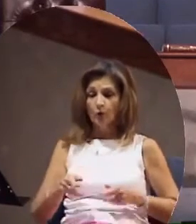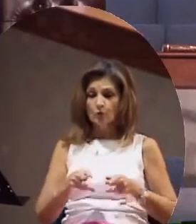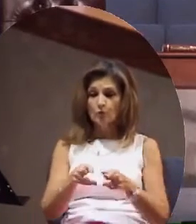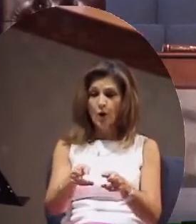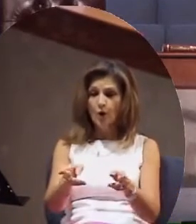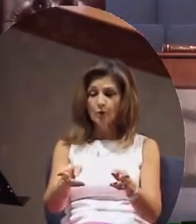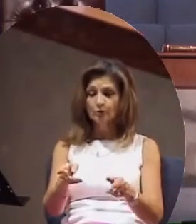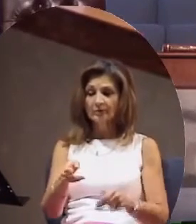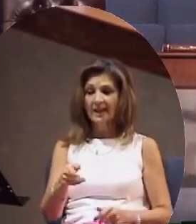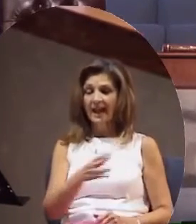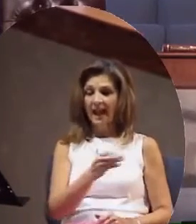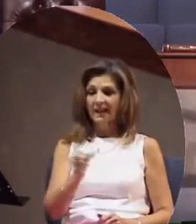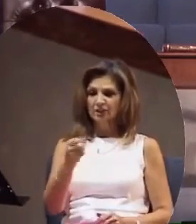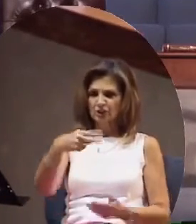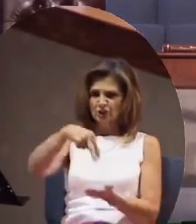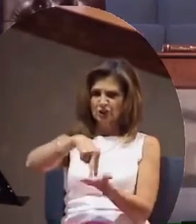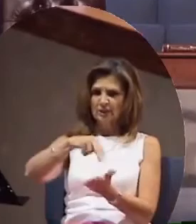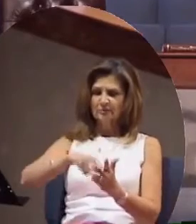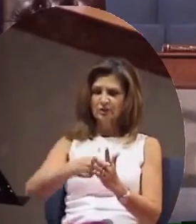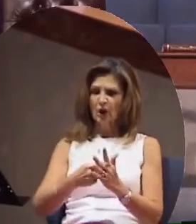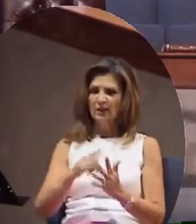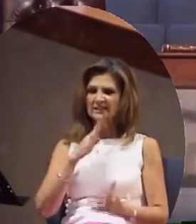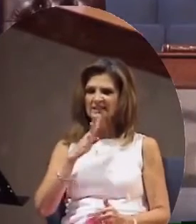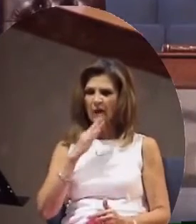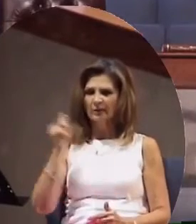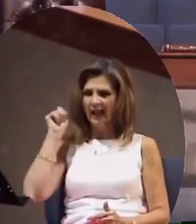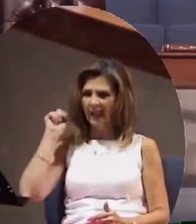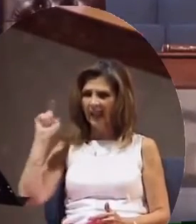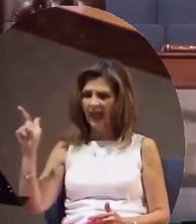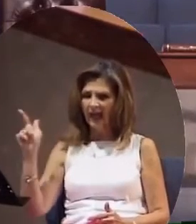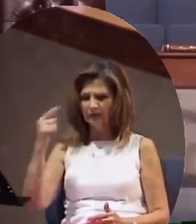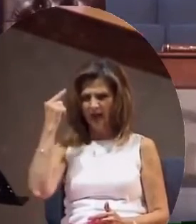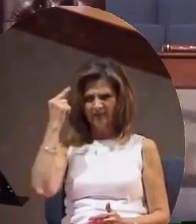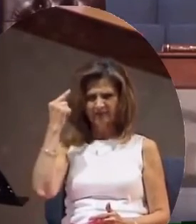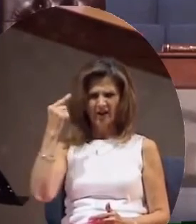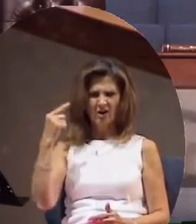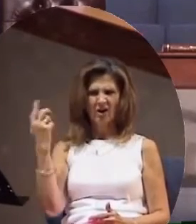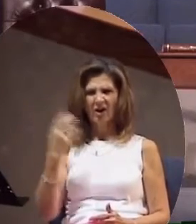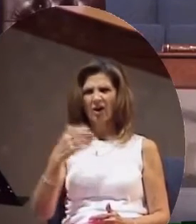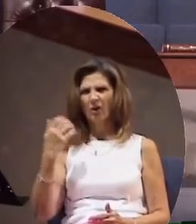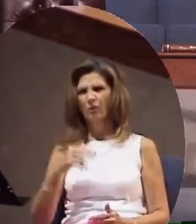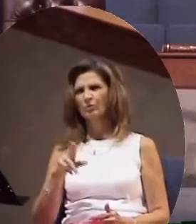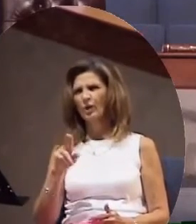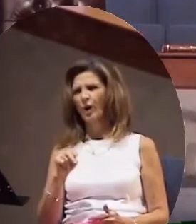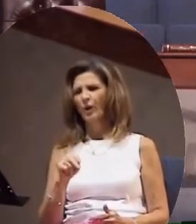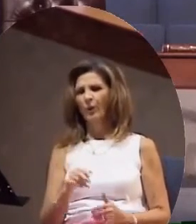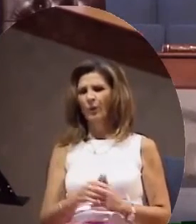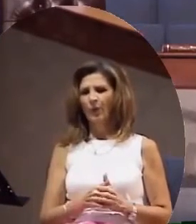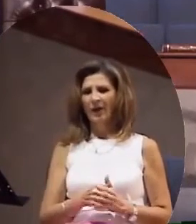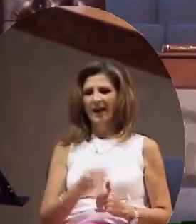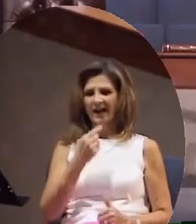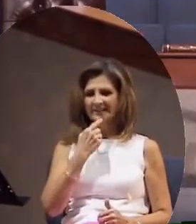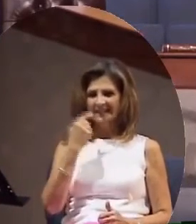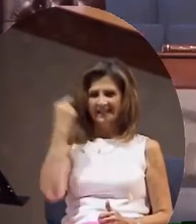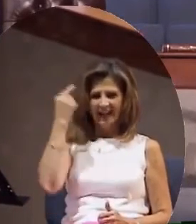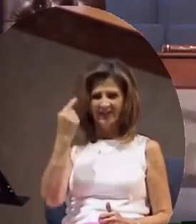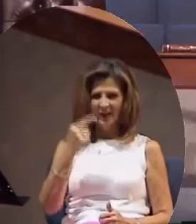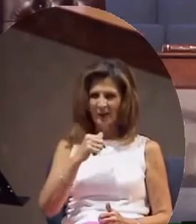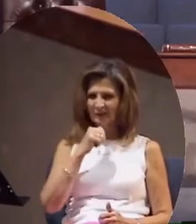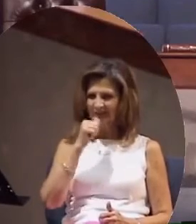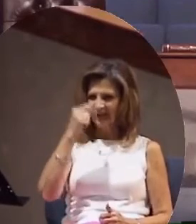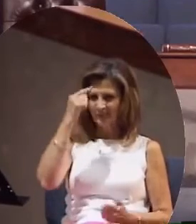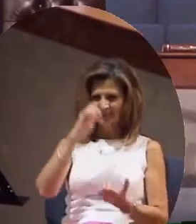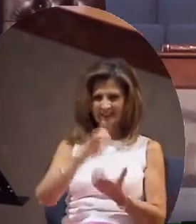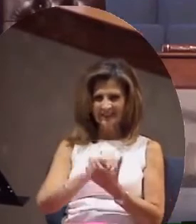she stood up in the service and started talking out loud. And I thought, oh, no. I said, I thought they didn't have